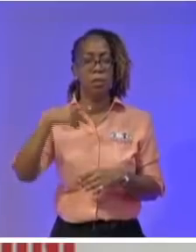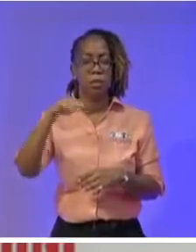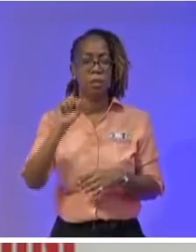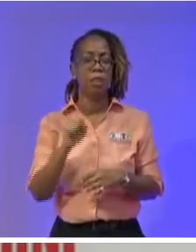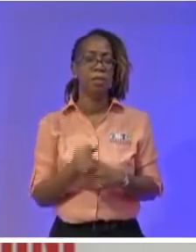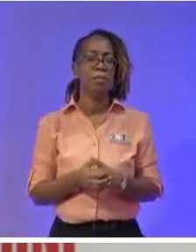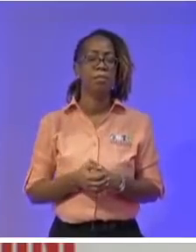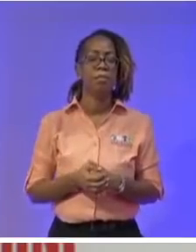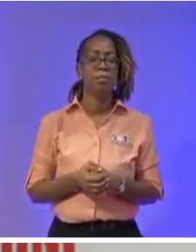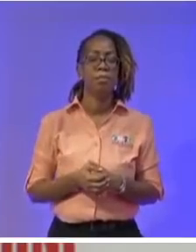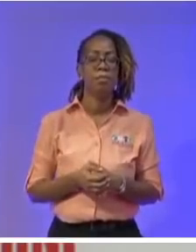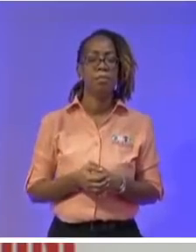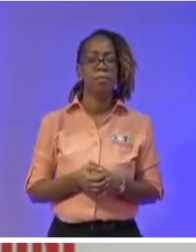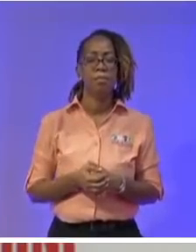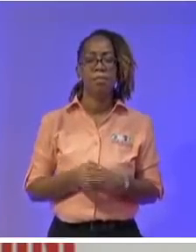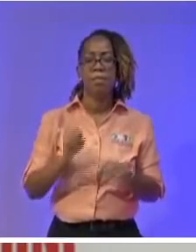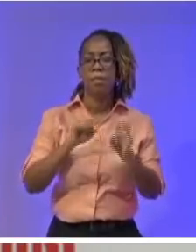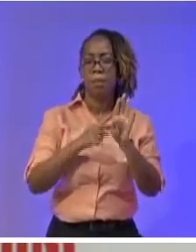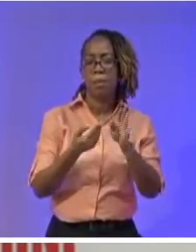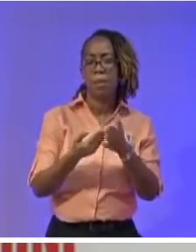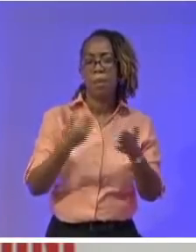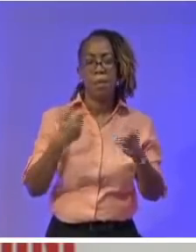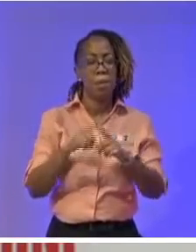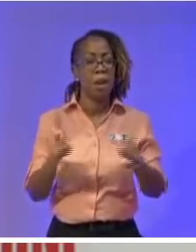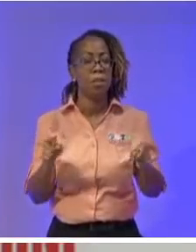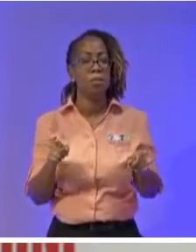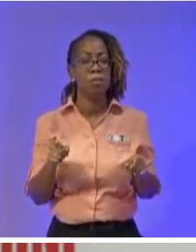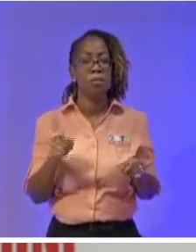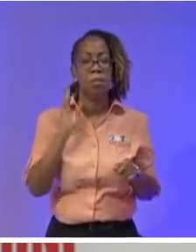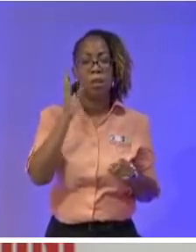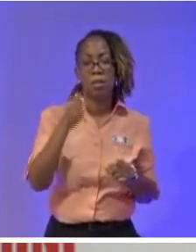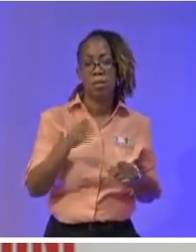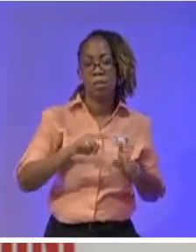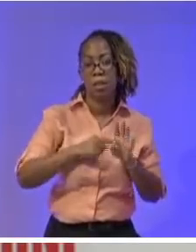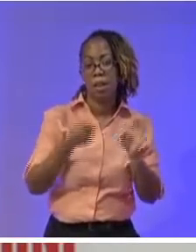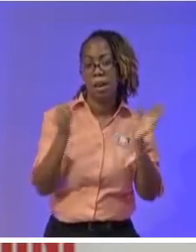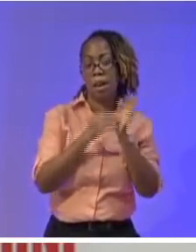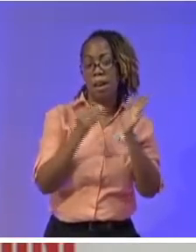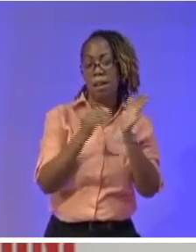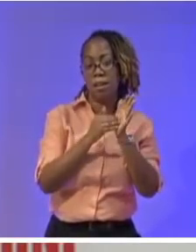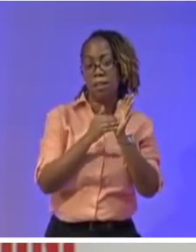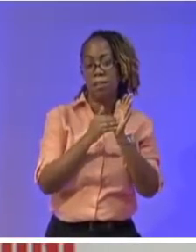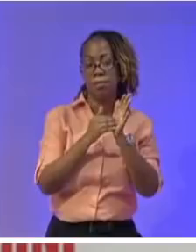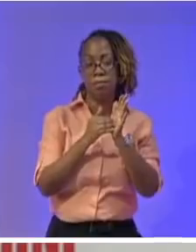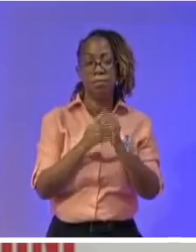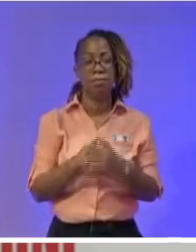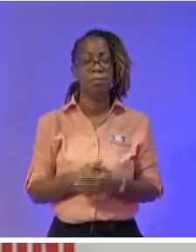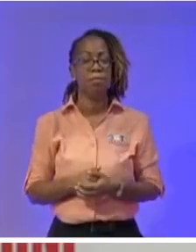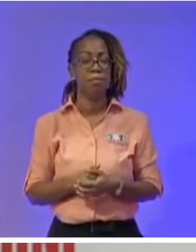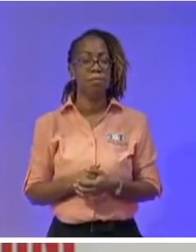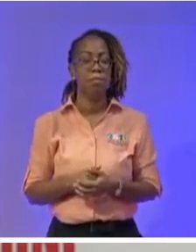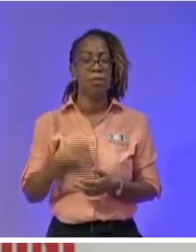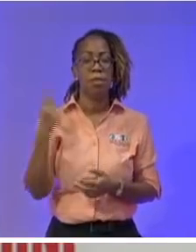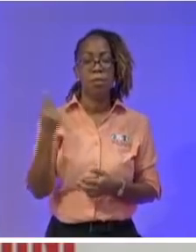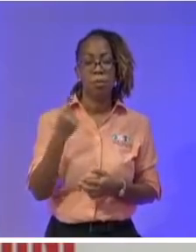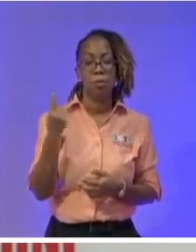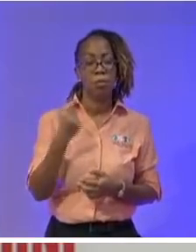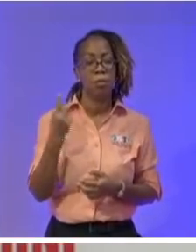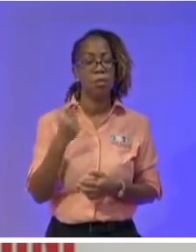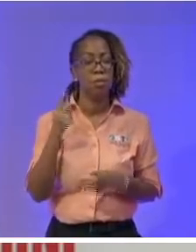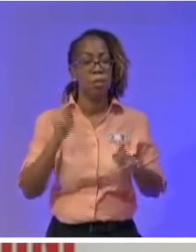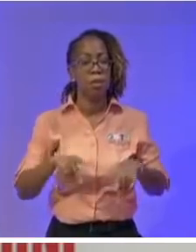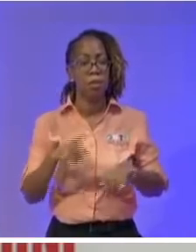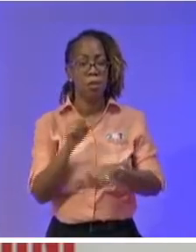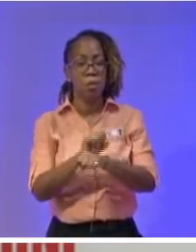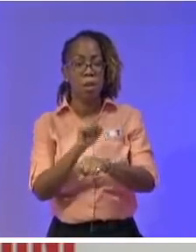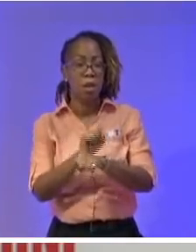to come out, so they are familiar with that site. That will be dedicated solely to public officers to make it convenient to